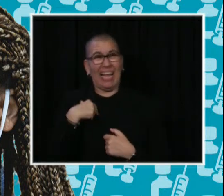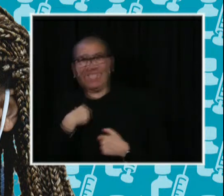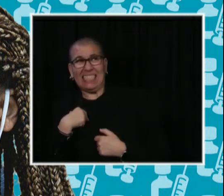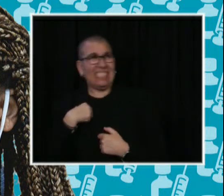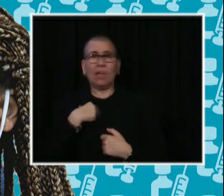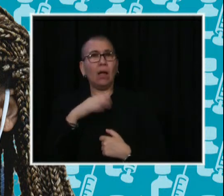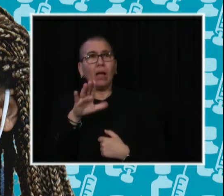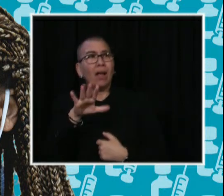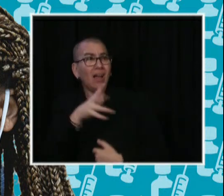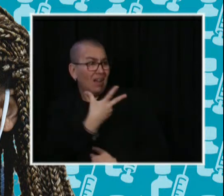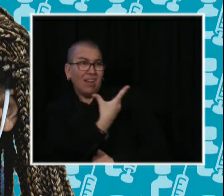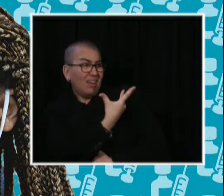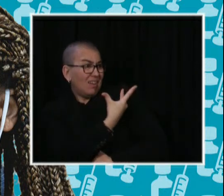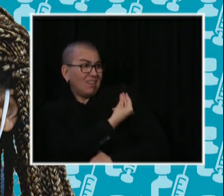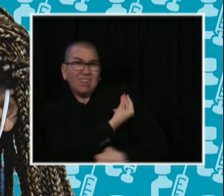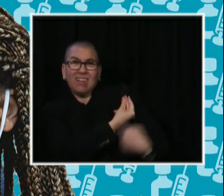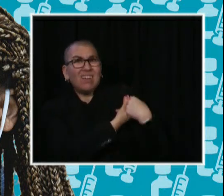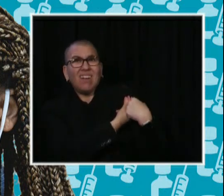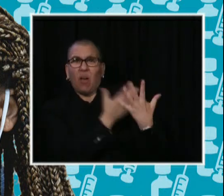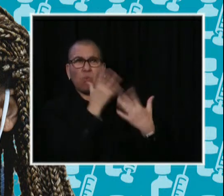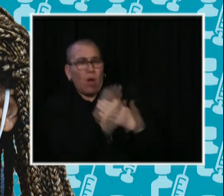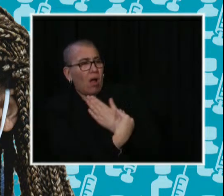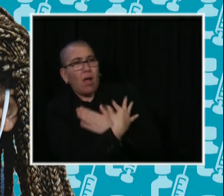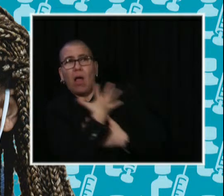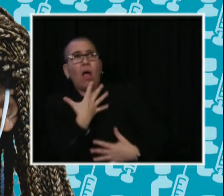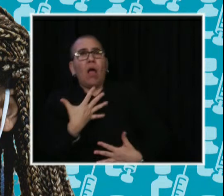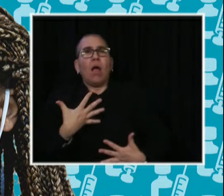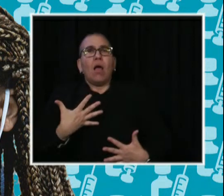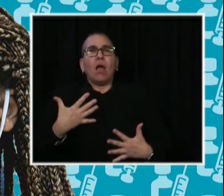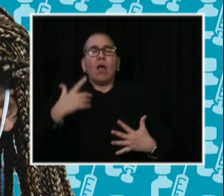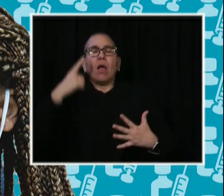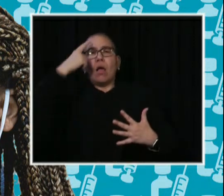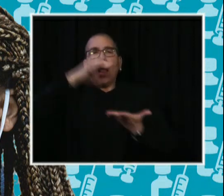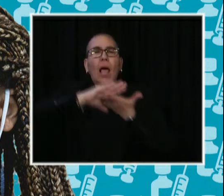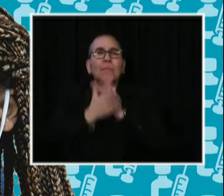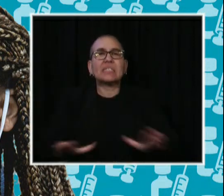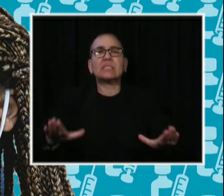make sure you're around next November. Then you can cast that vote. This is your time.